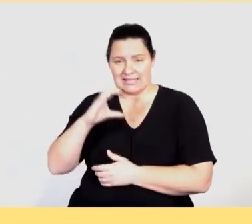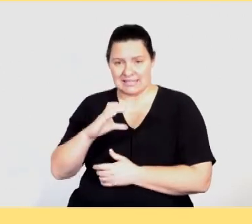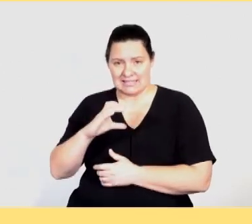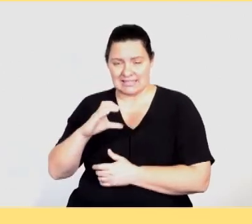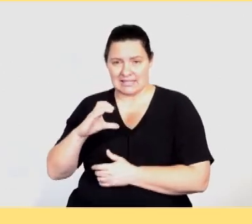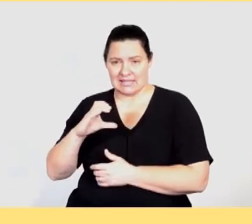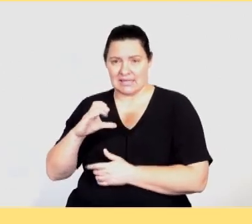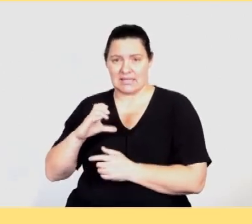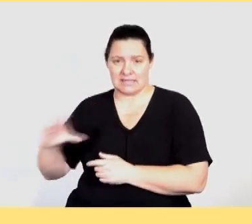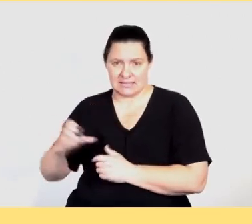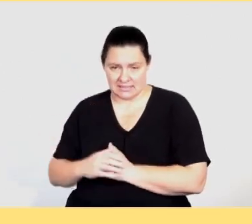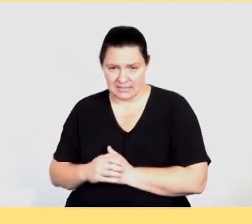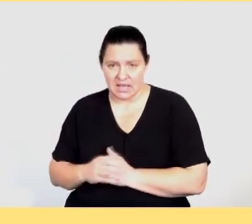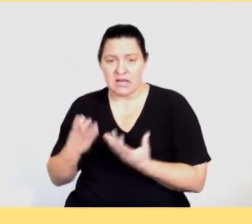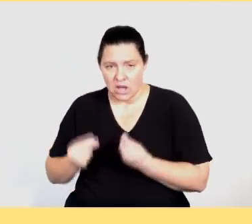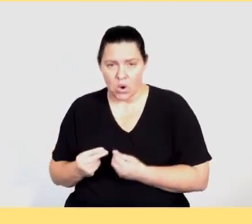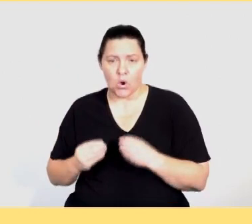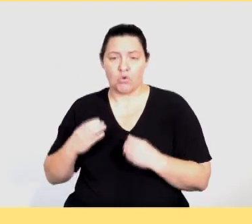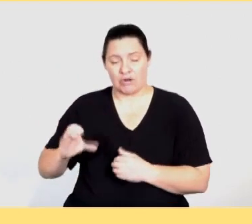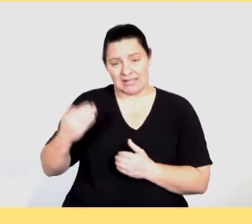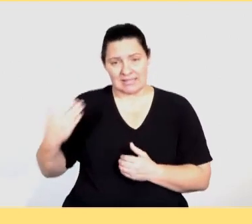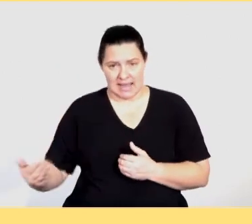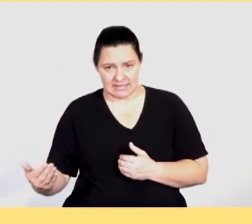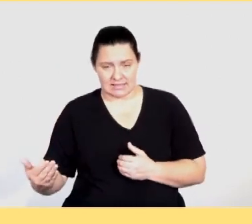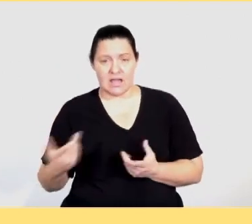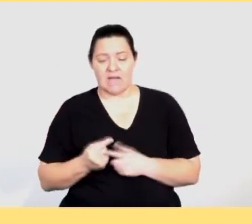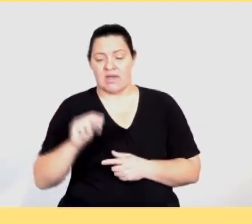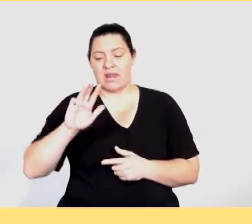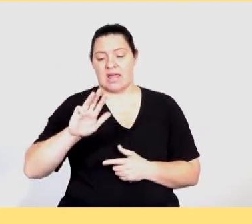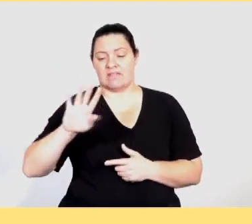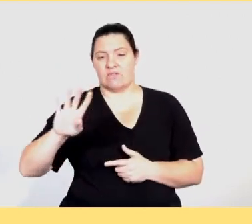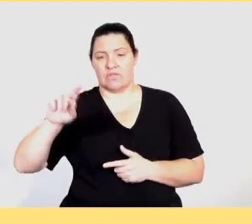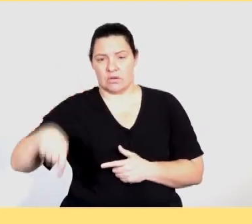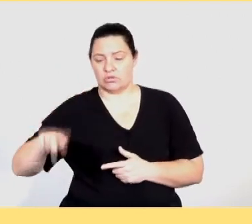control. And then I will come to my credit side. I'm going to have my